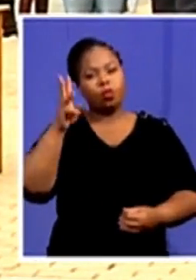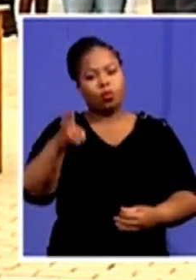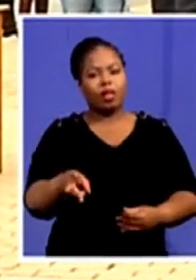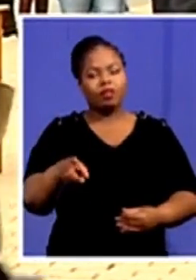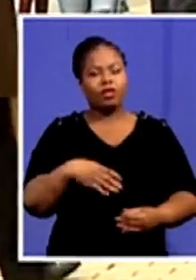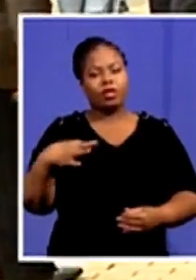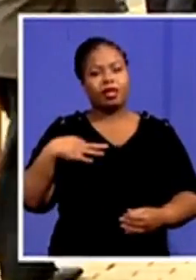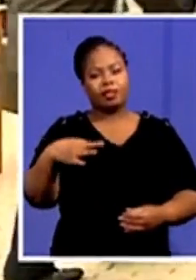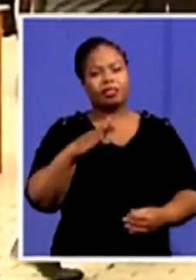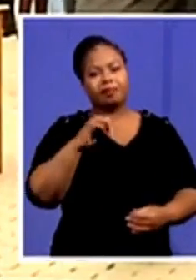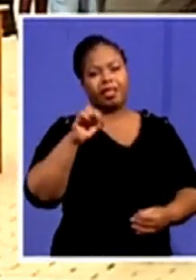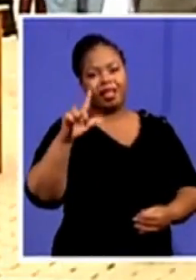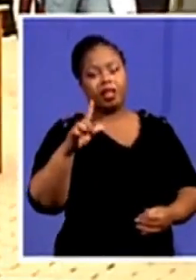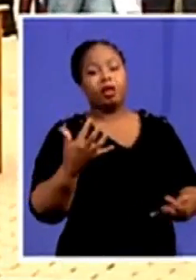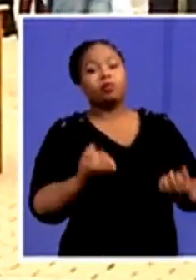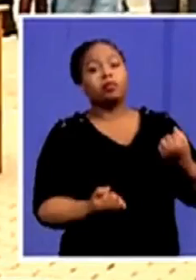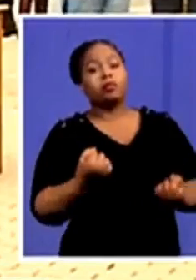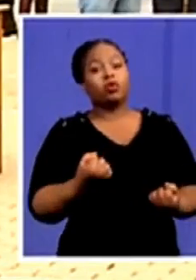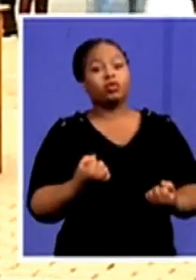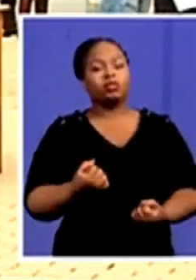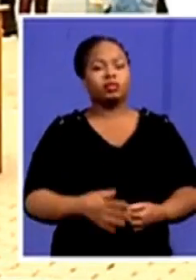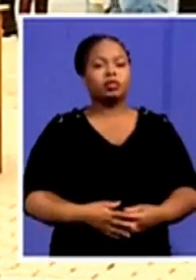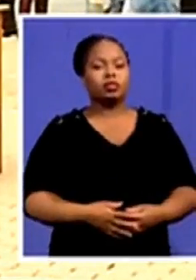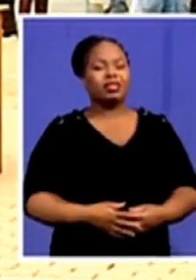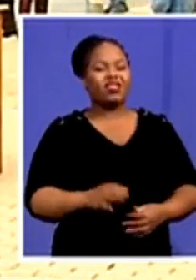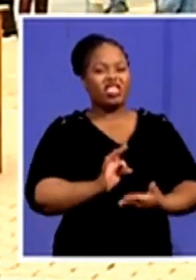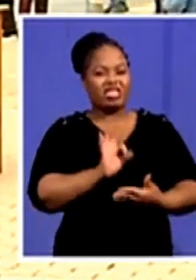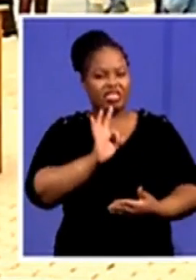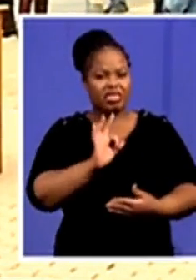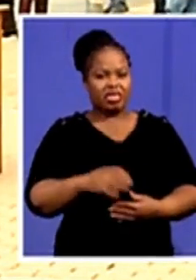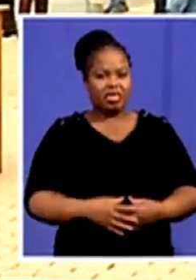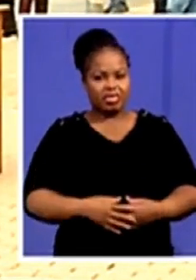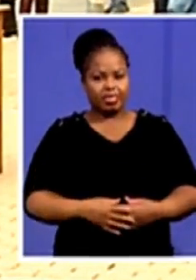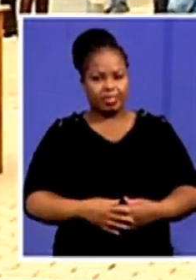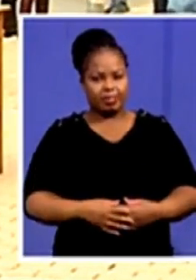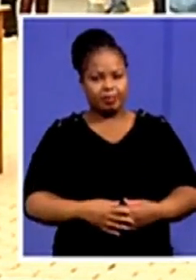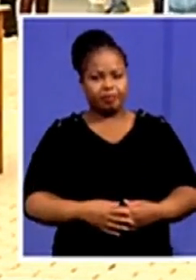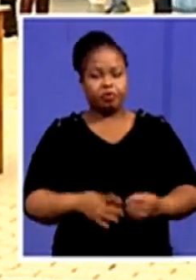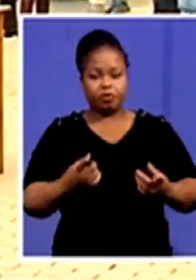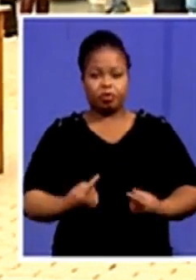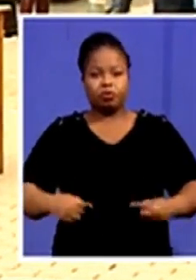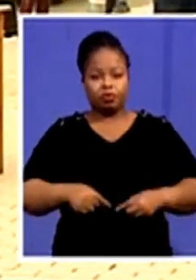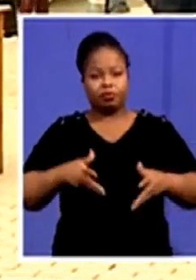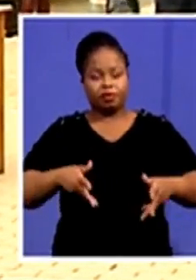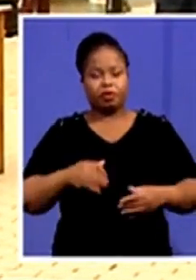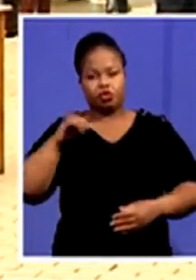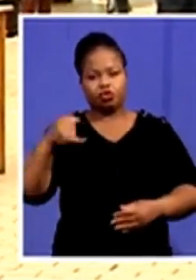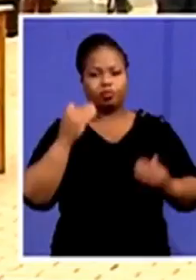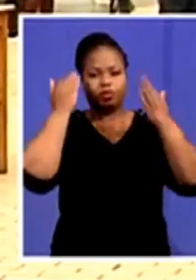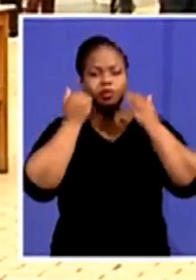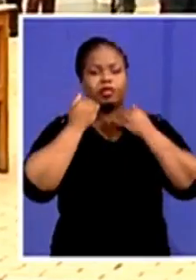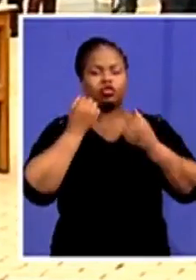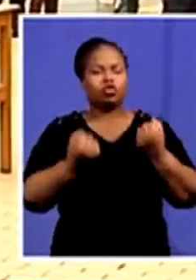Court 13. And, as you can see, we are standing now at the Johannesburg Magistrates Court. It's quite a queue